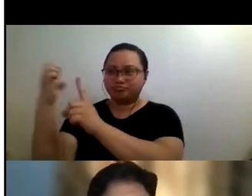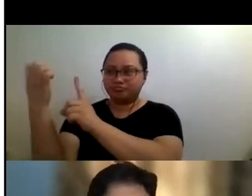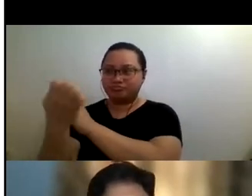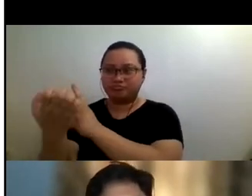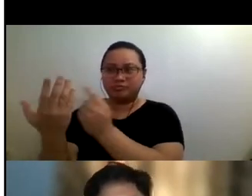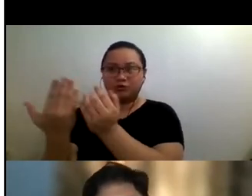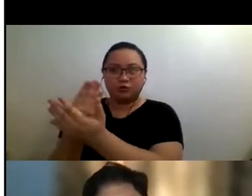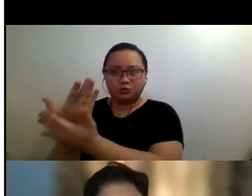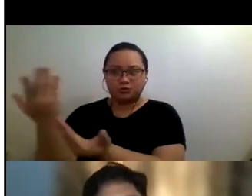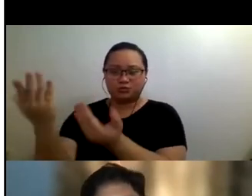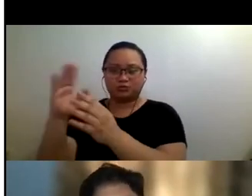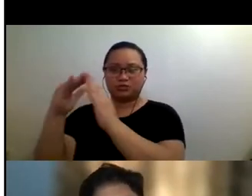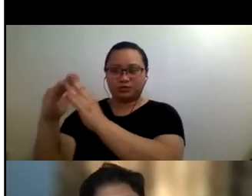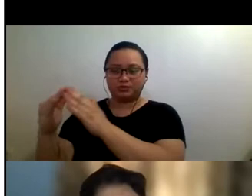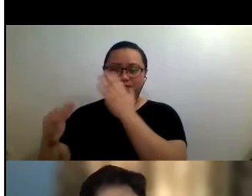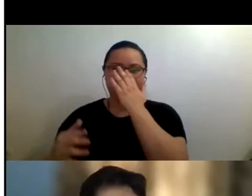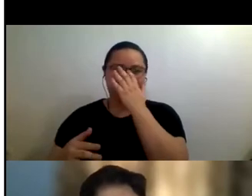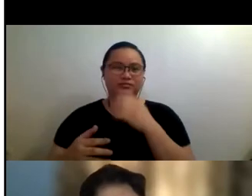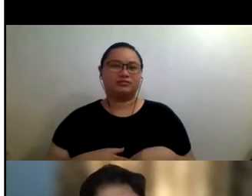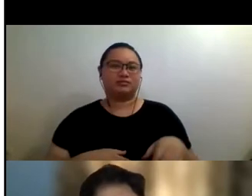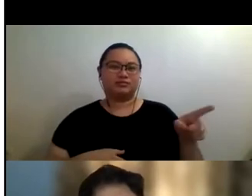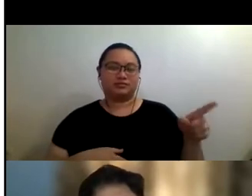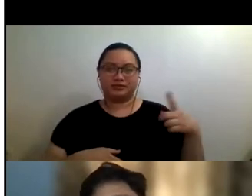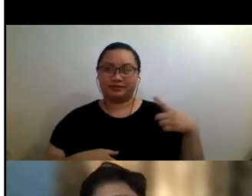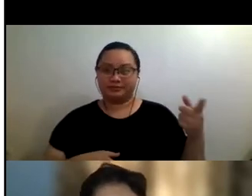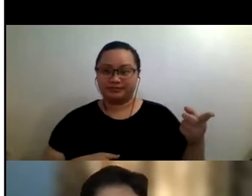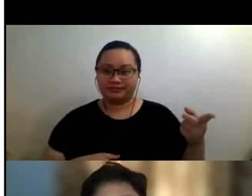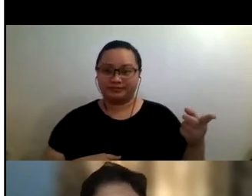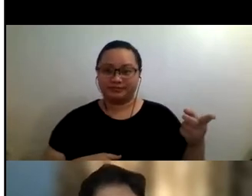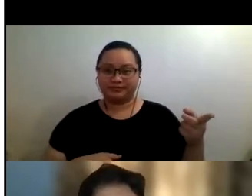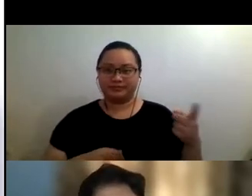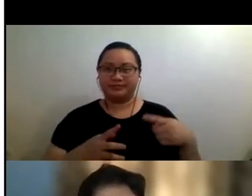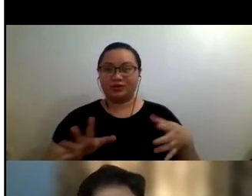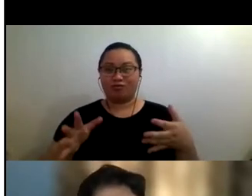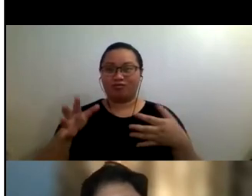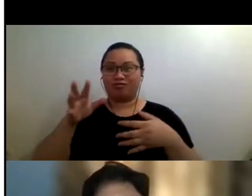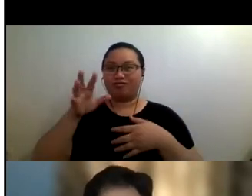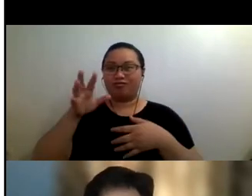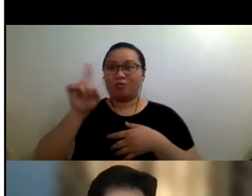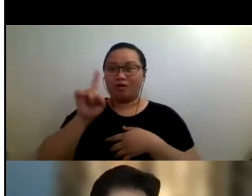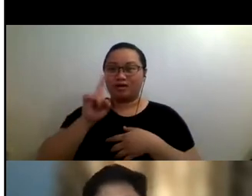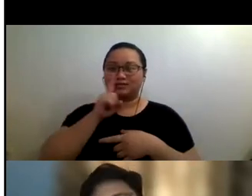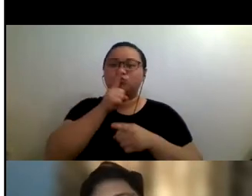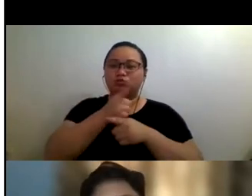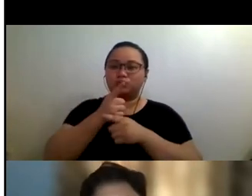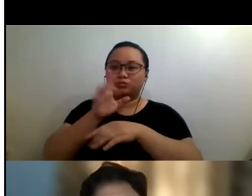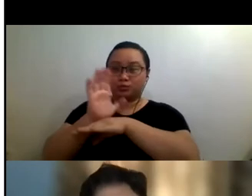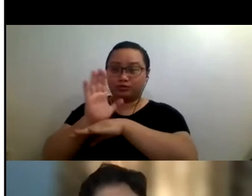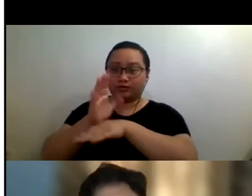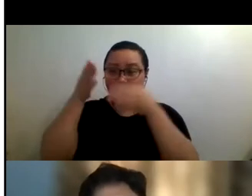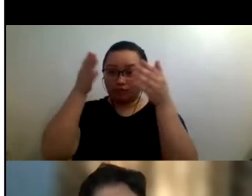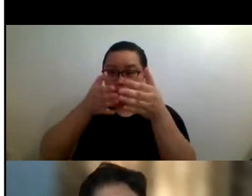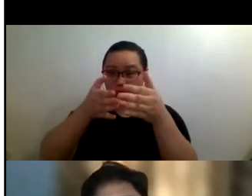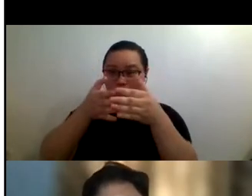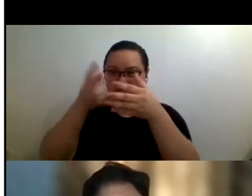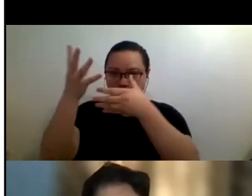homes. So the twist here is that in the movie's point of view is mainly the back end, no? Sa likod,